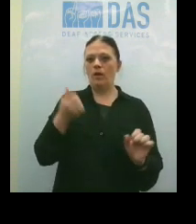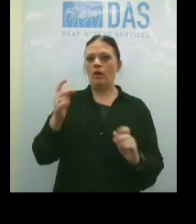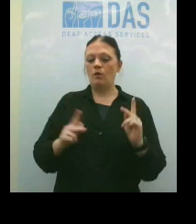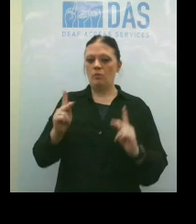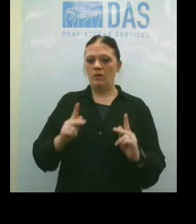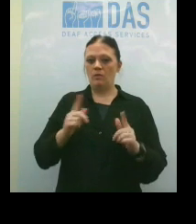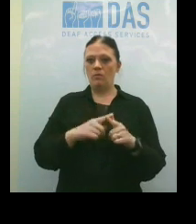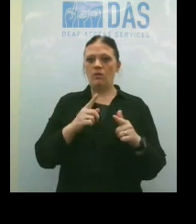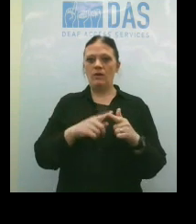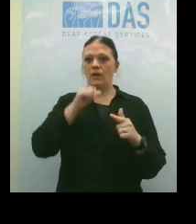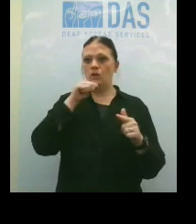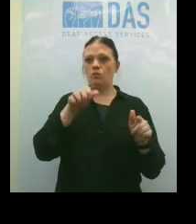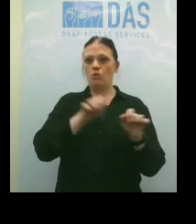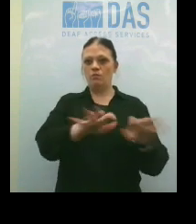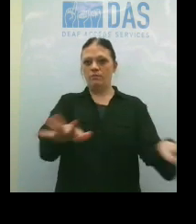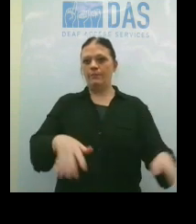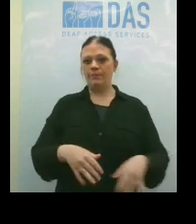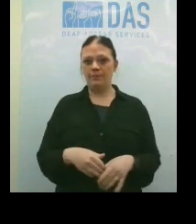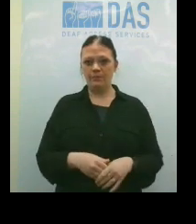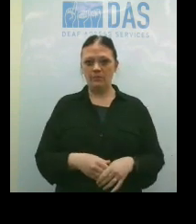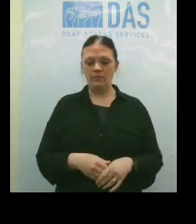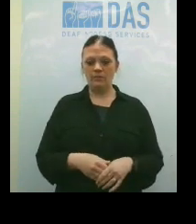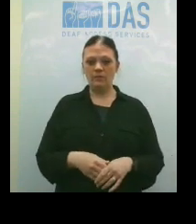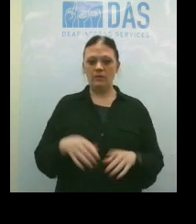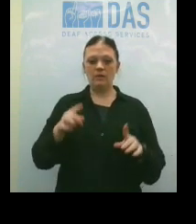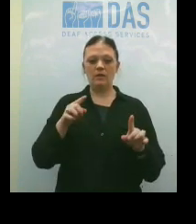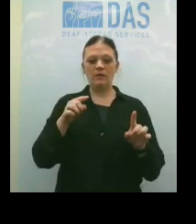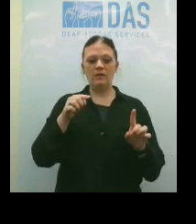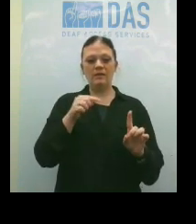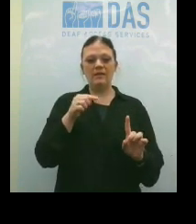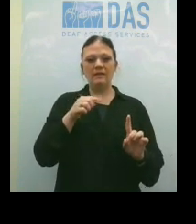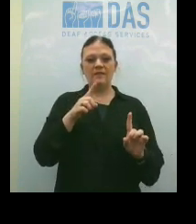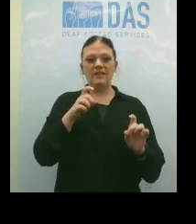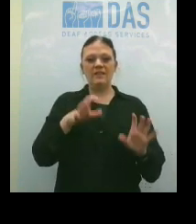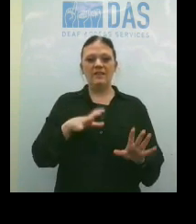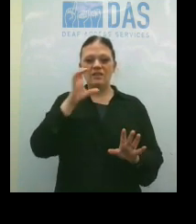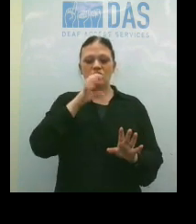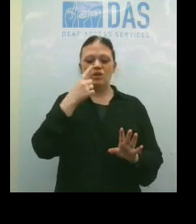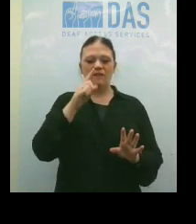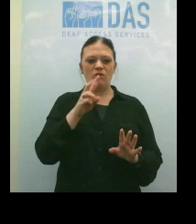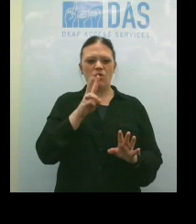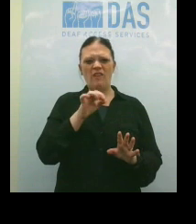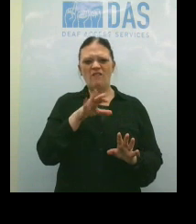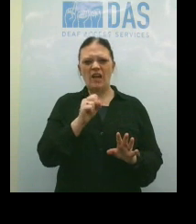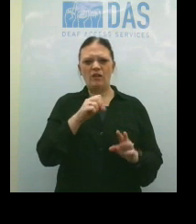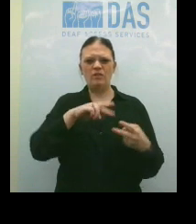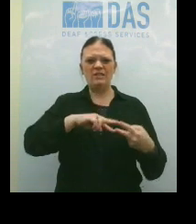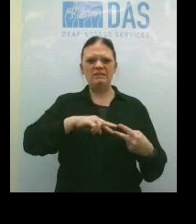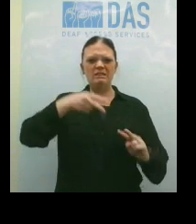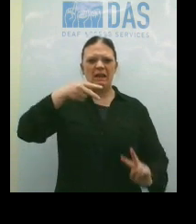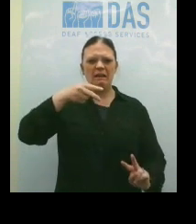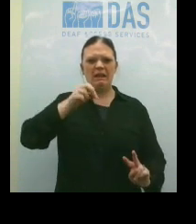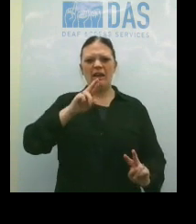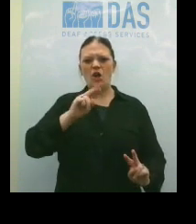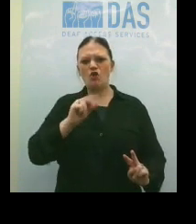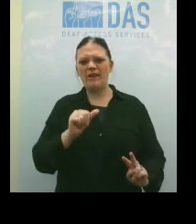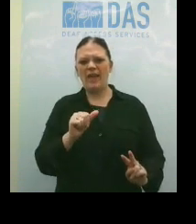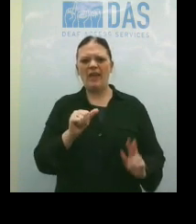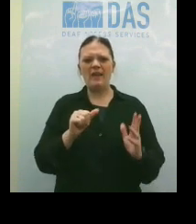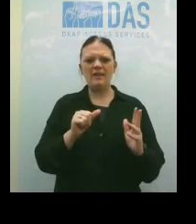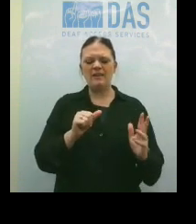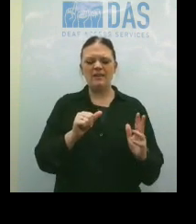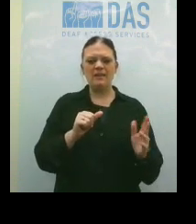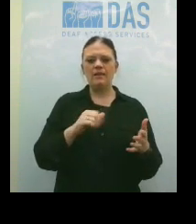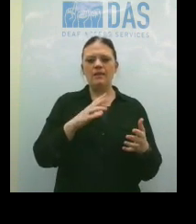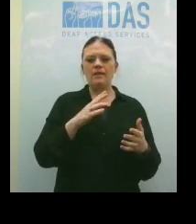that chain of transmission. This test is looking for the virus DNA or RNA, and